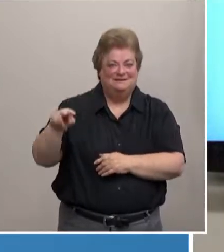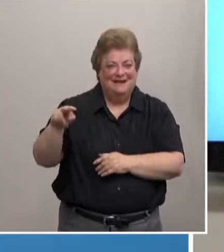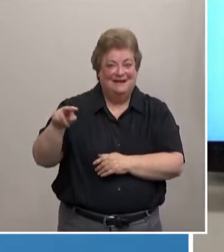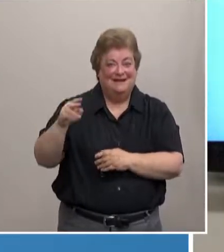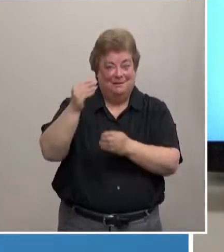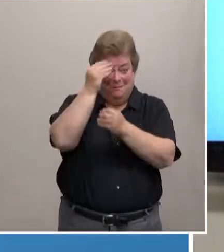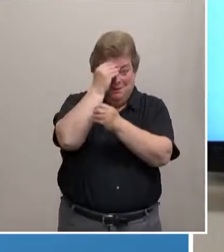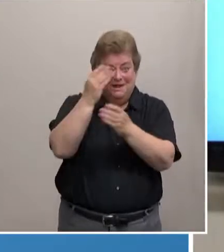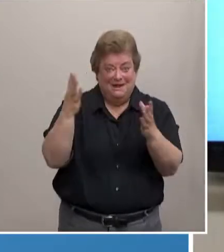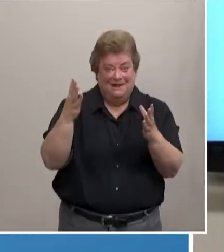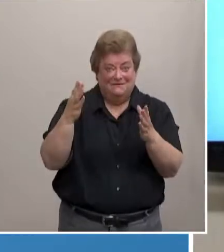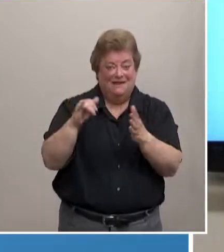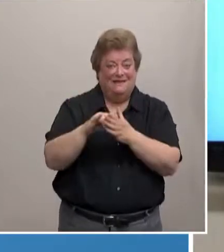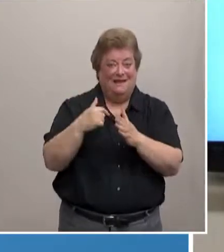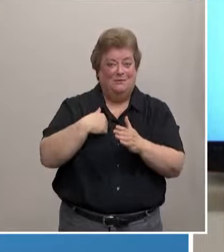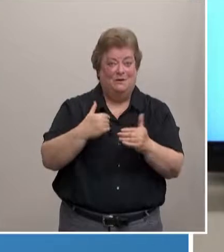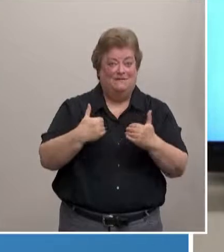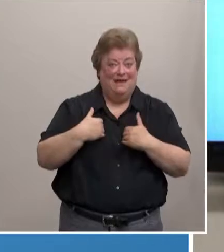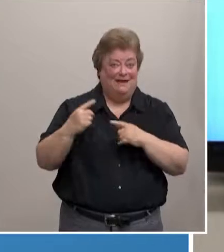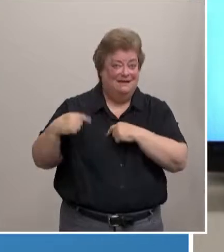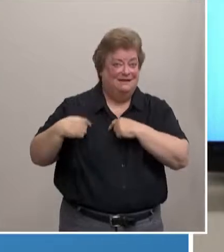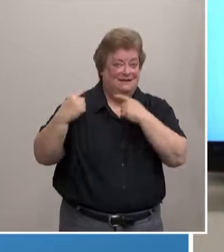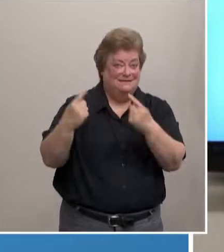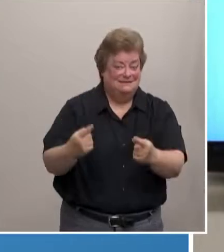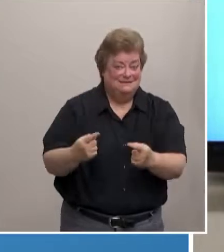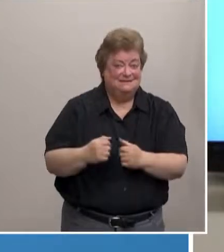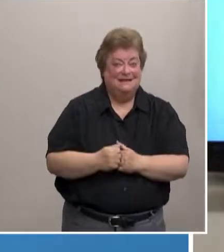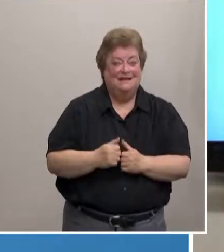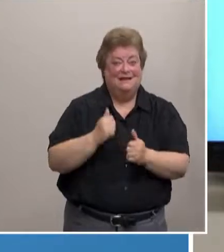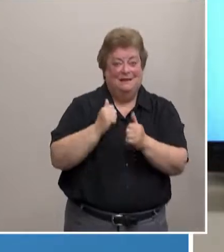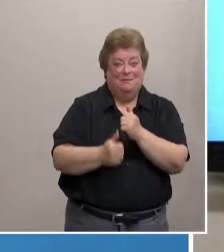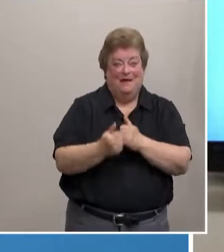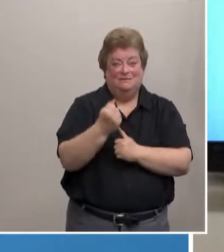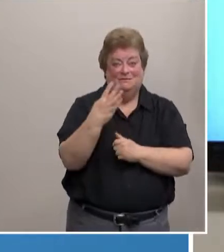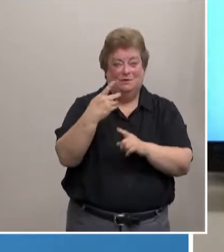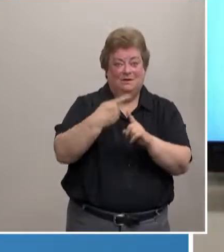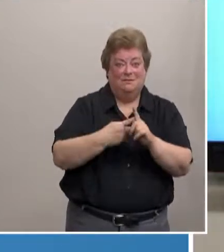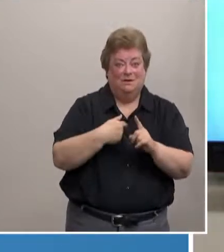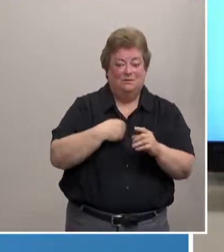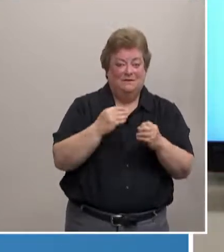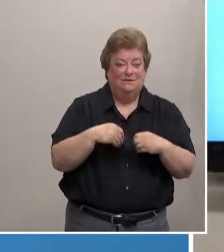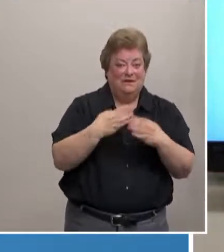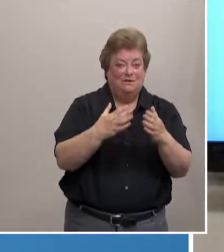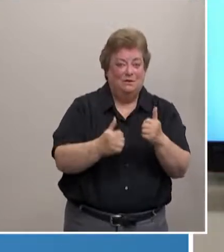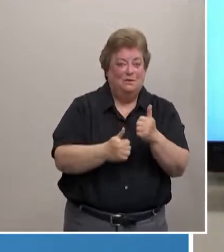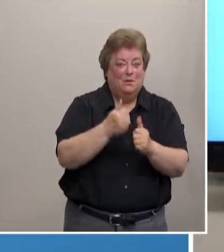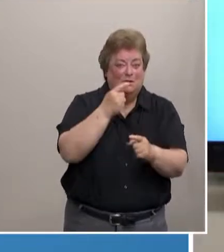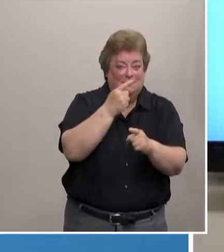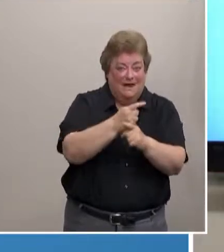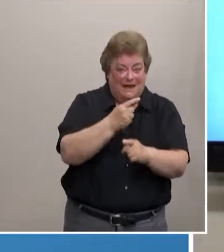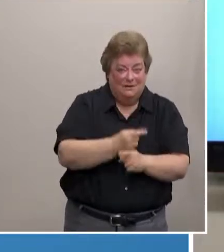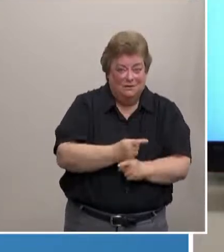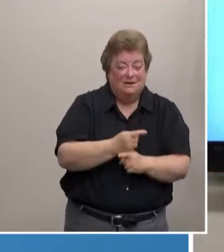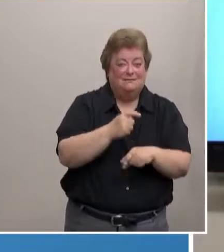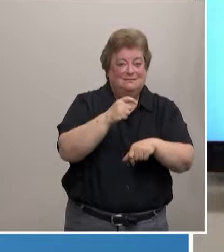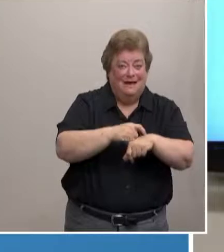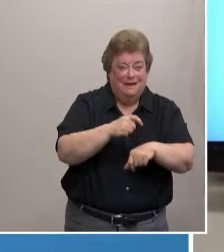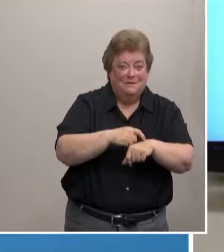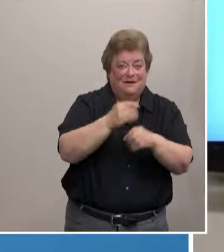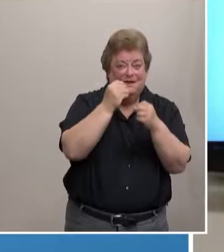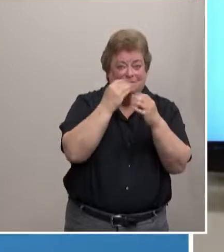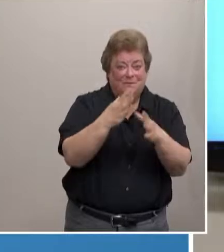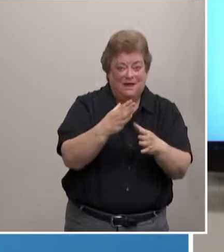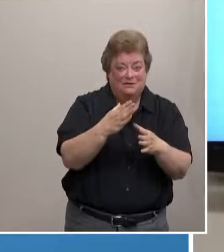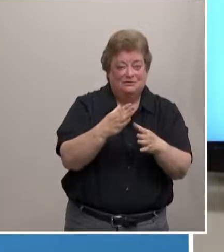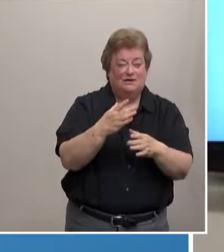COVID-19 briefing that we've held since then. Over the past 14 months, we've provided you with the most accurate and timely information available